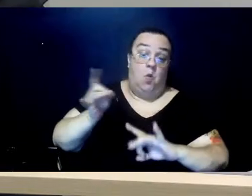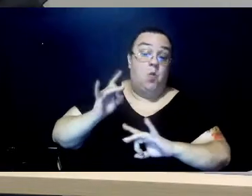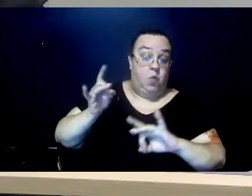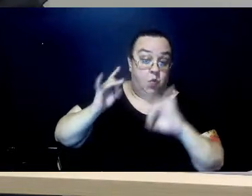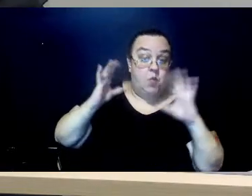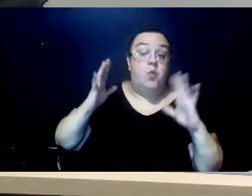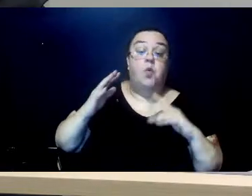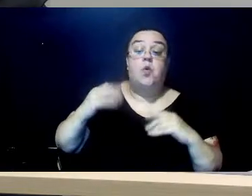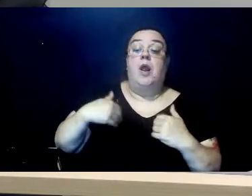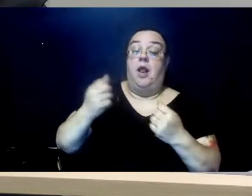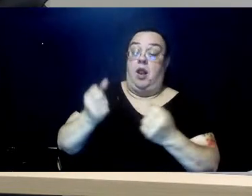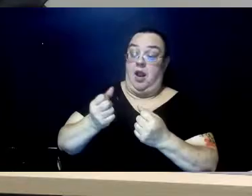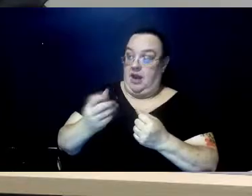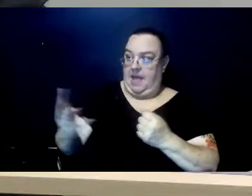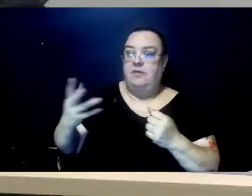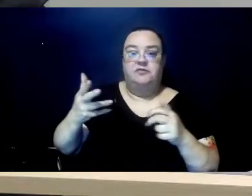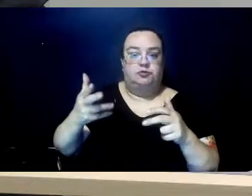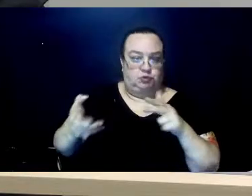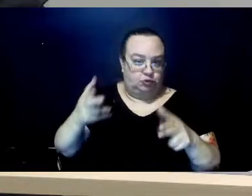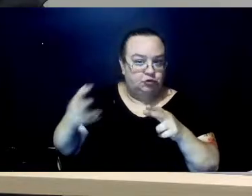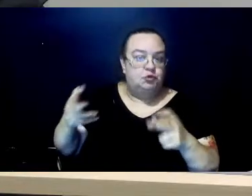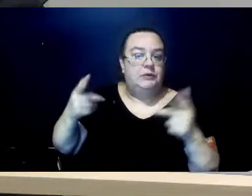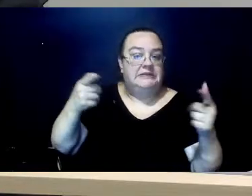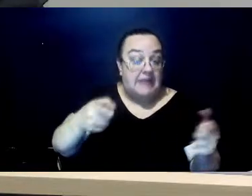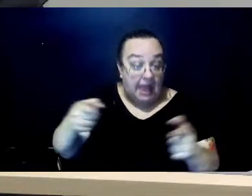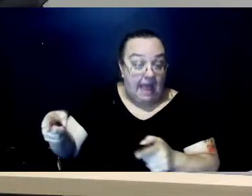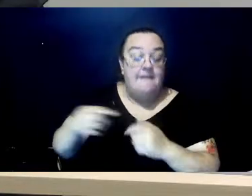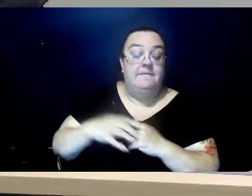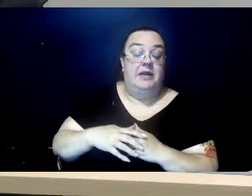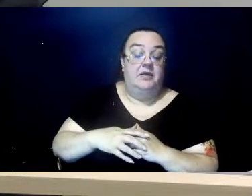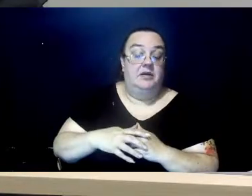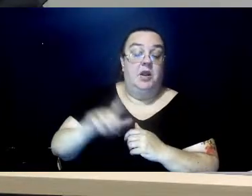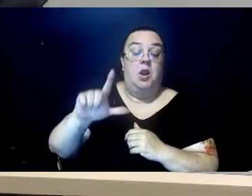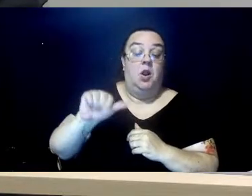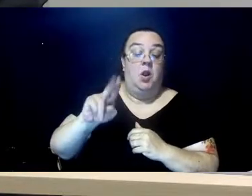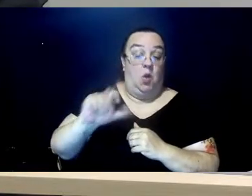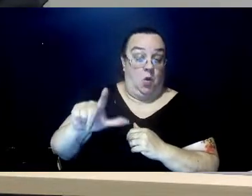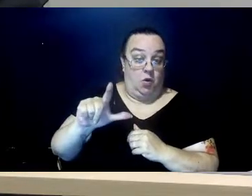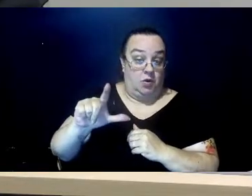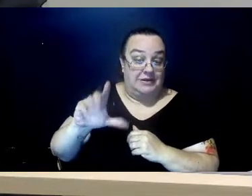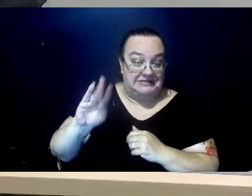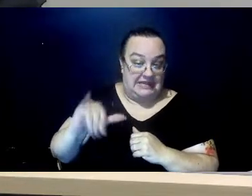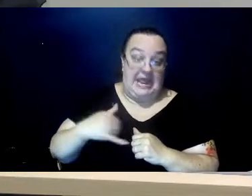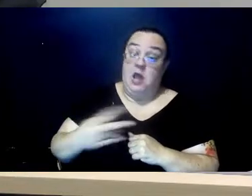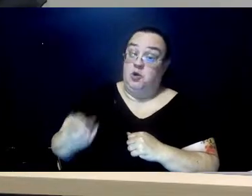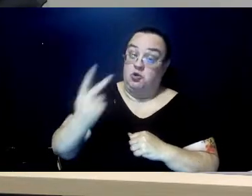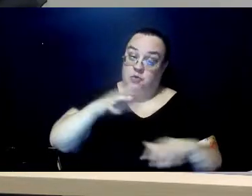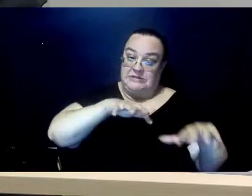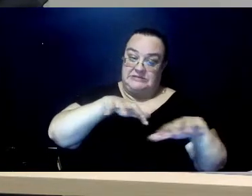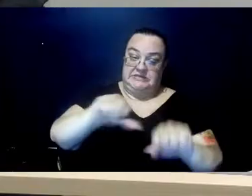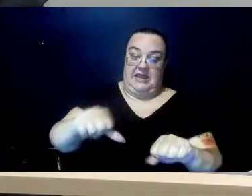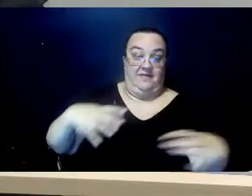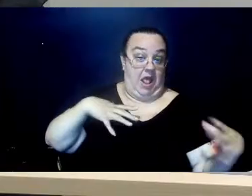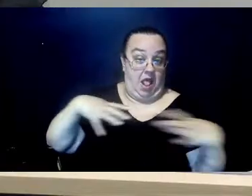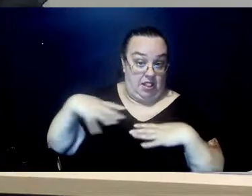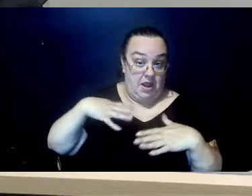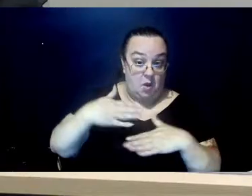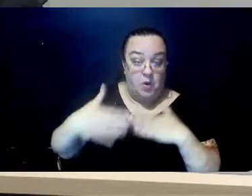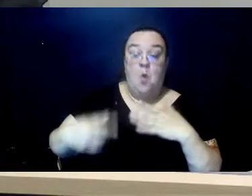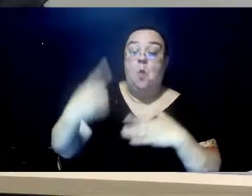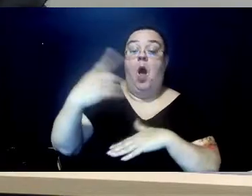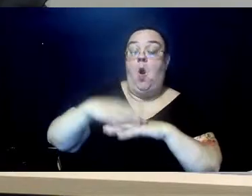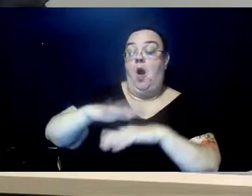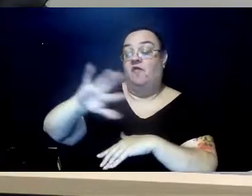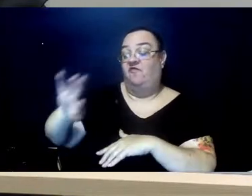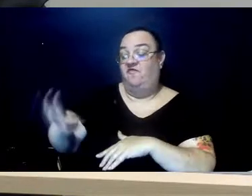shootings occur. Laurel City had 2 takeovers over the holiday weekend, one on the 4th of July and one the next